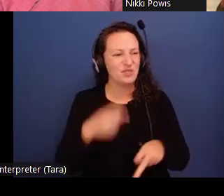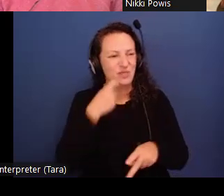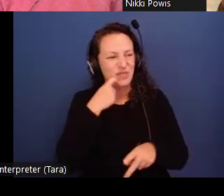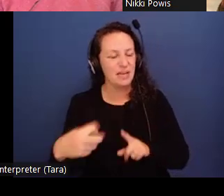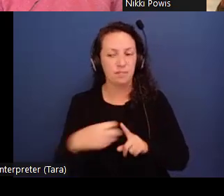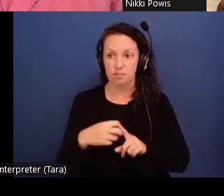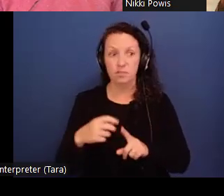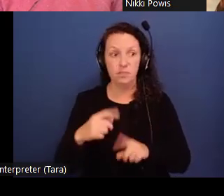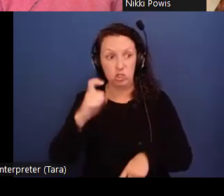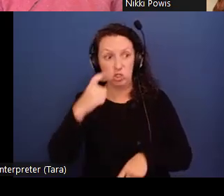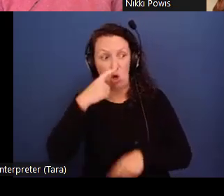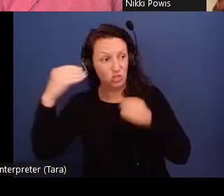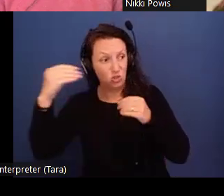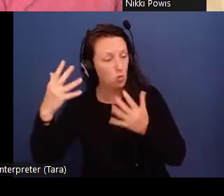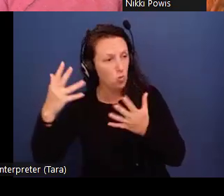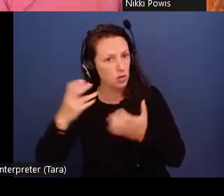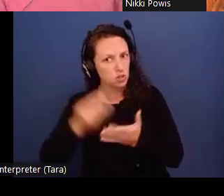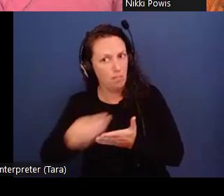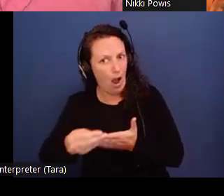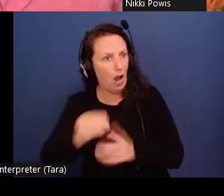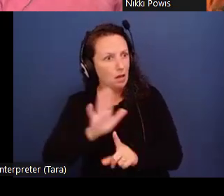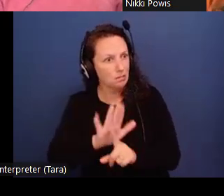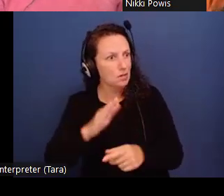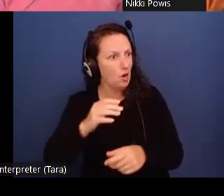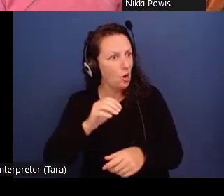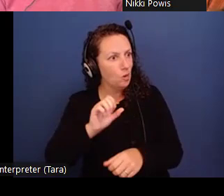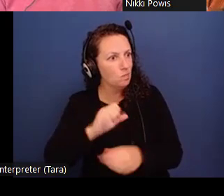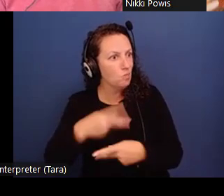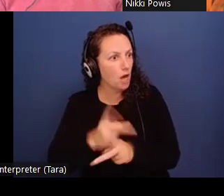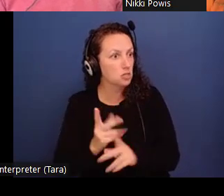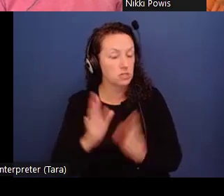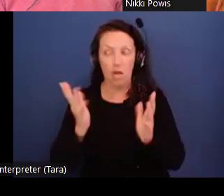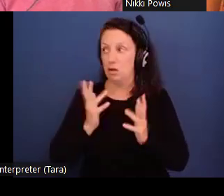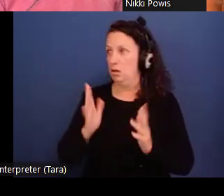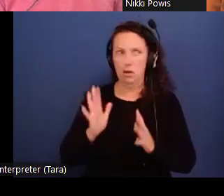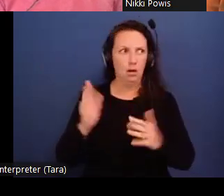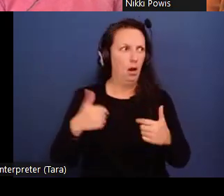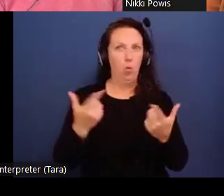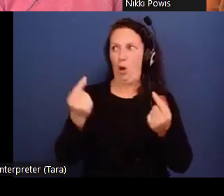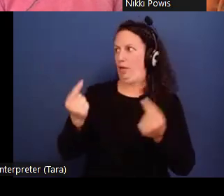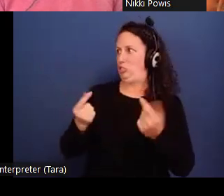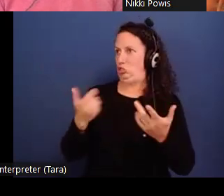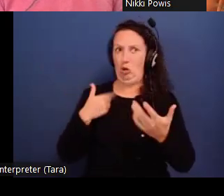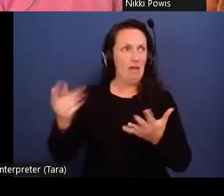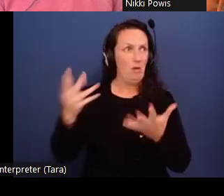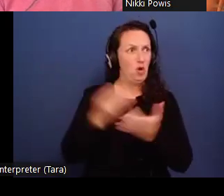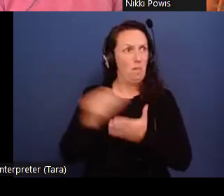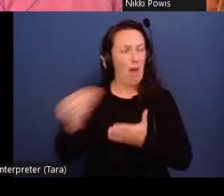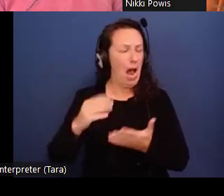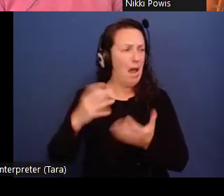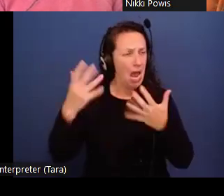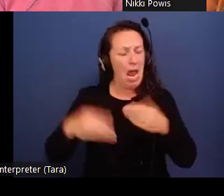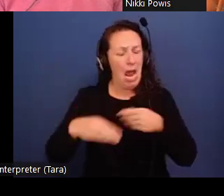Target did want to buy their stuff. And it Wow. was like, oh my gosh, what am I gonna do? So then you have to explore